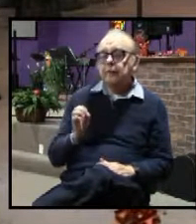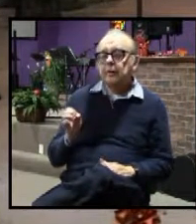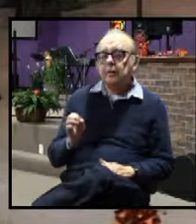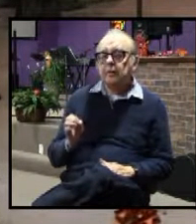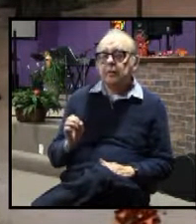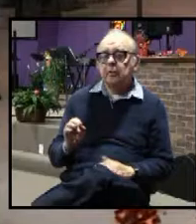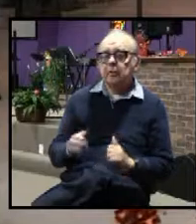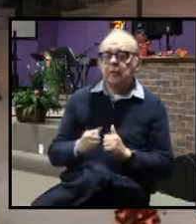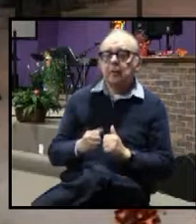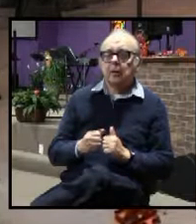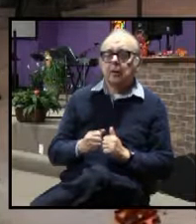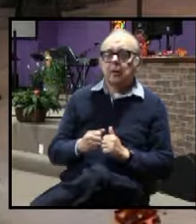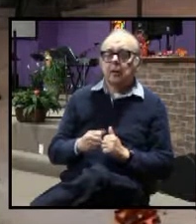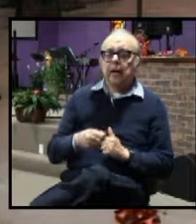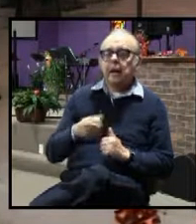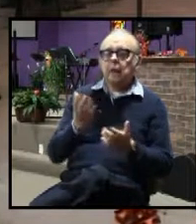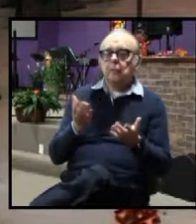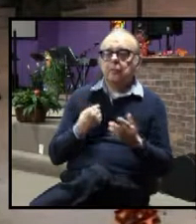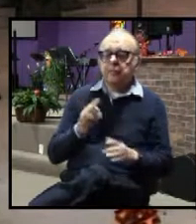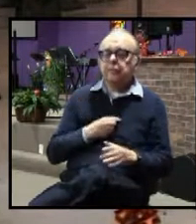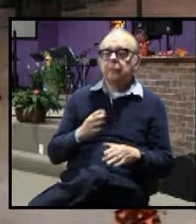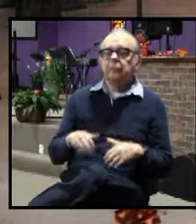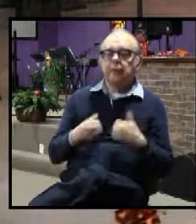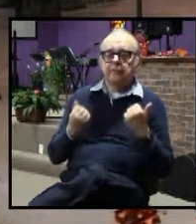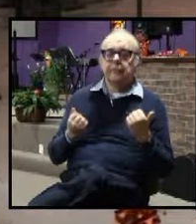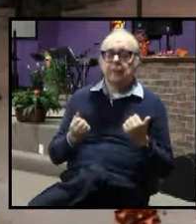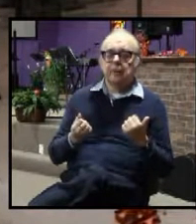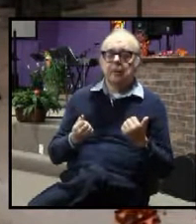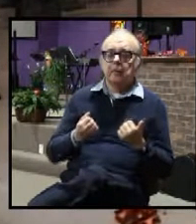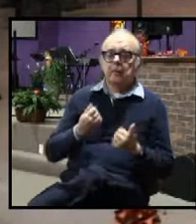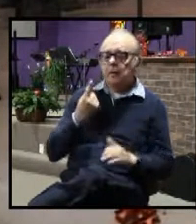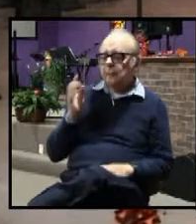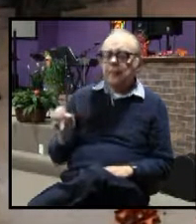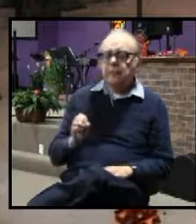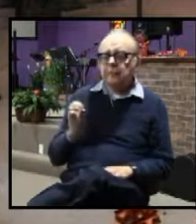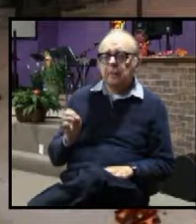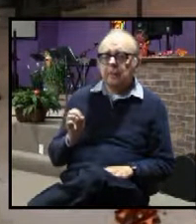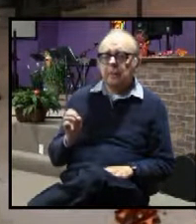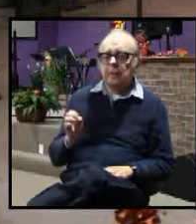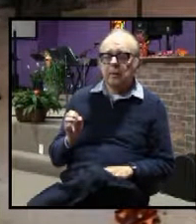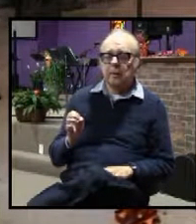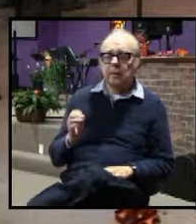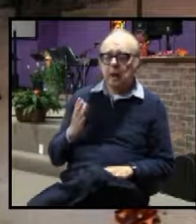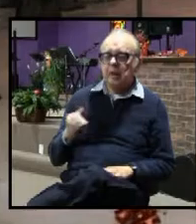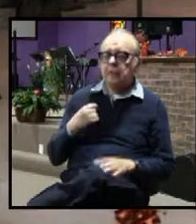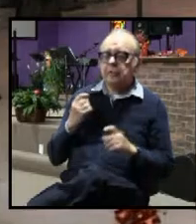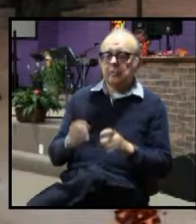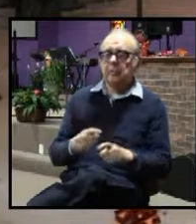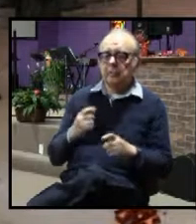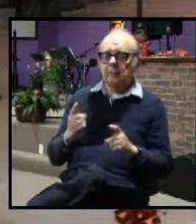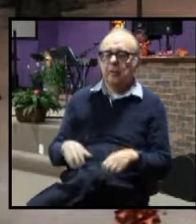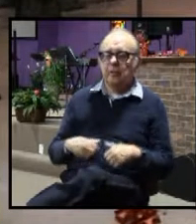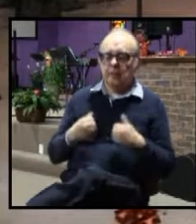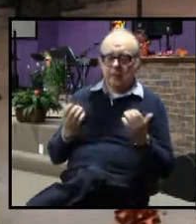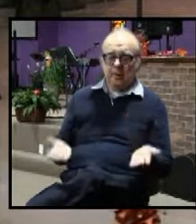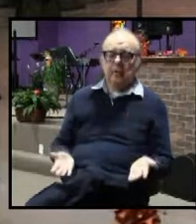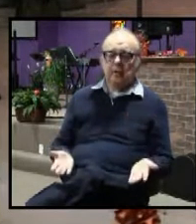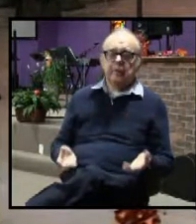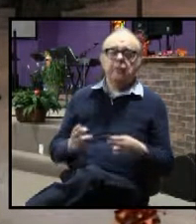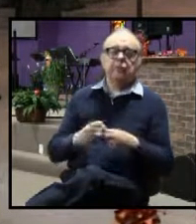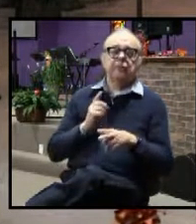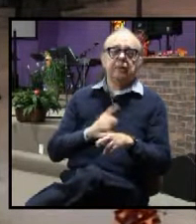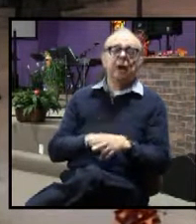Forever. How long does God want us to live? Forever. But because of sin, we live down